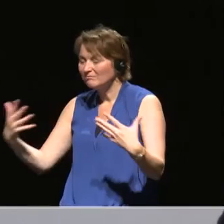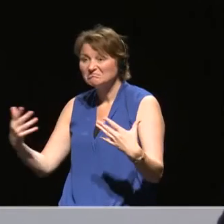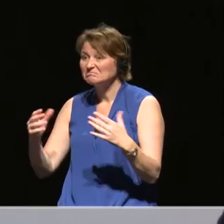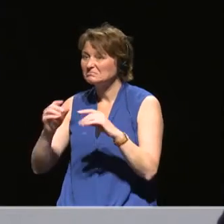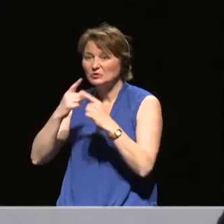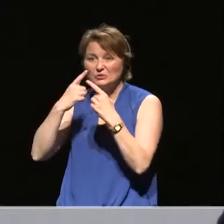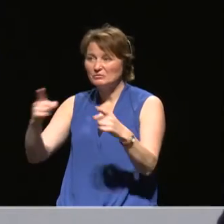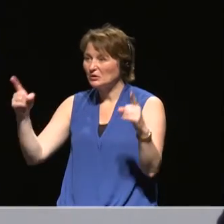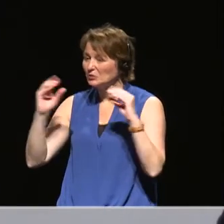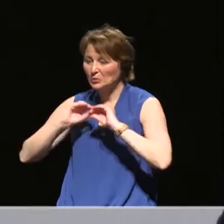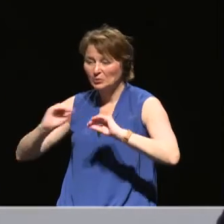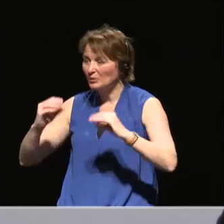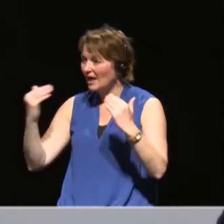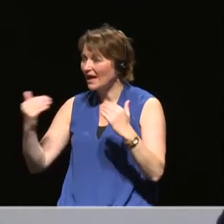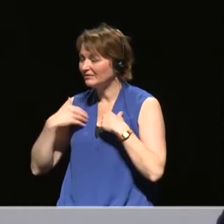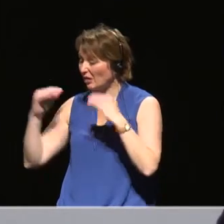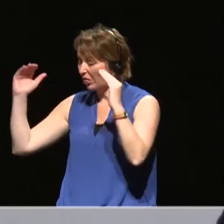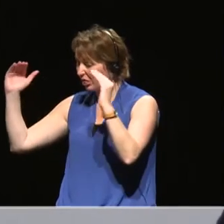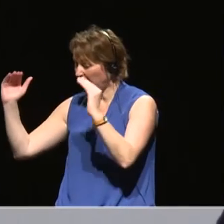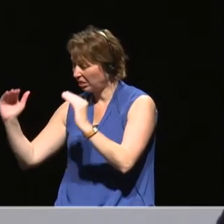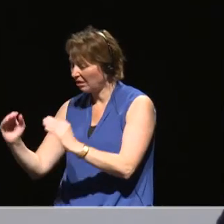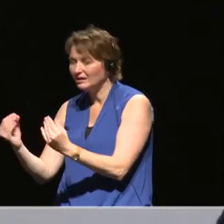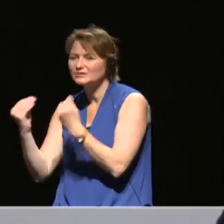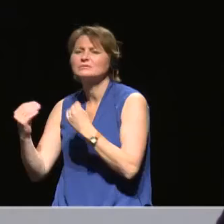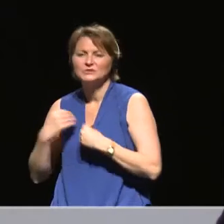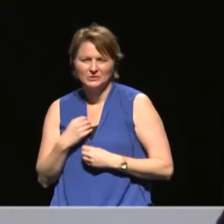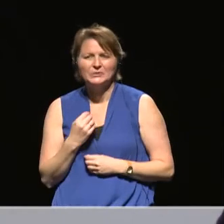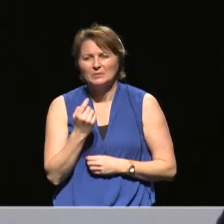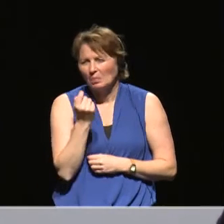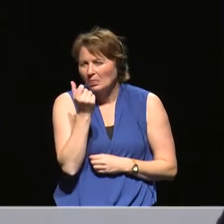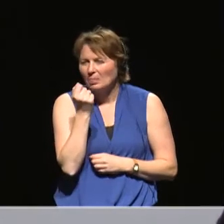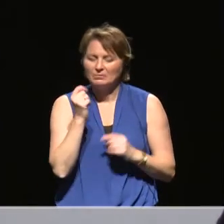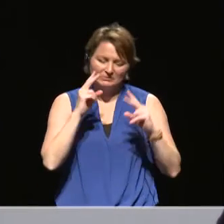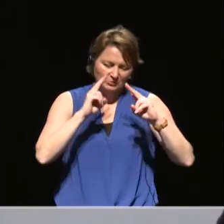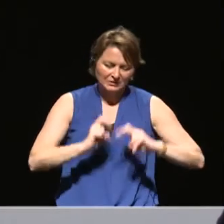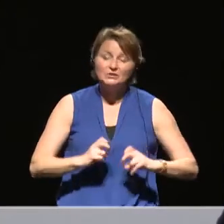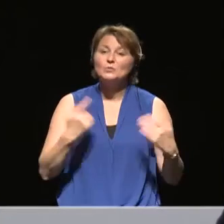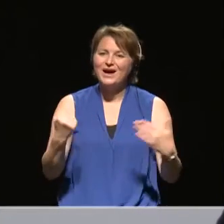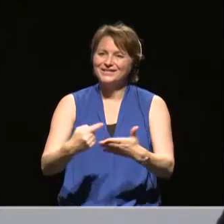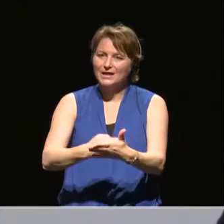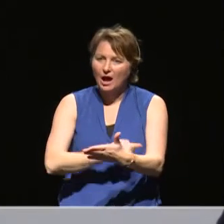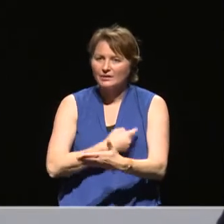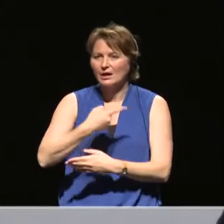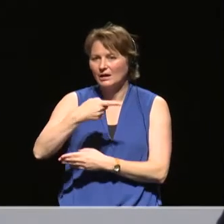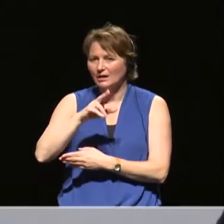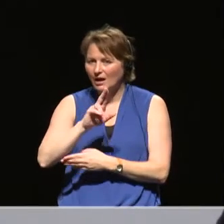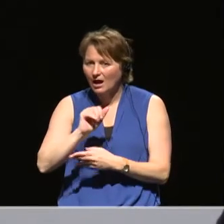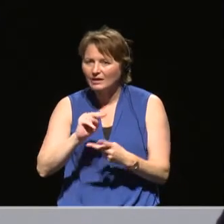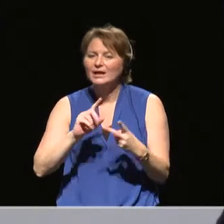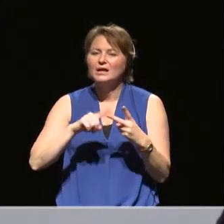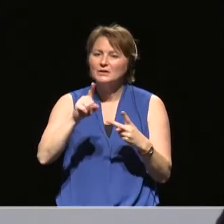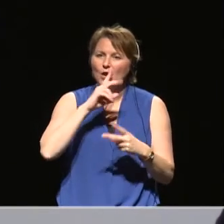background. And actually, we've been doing some research on this, firstly in Ghana, but now looking at the Philippines, Papua New Guinea,